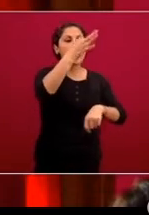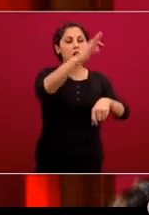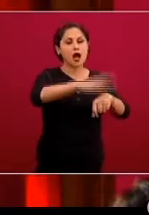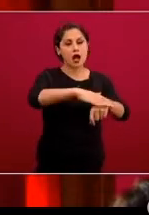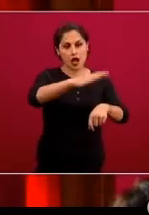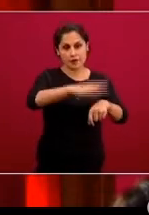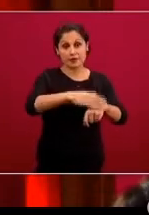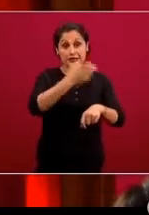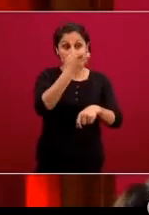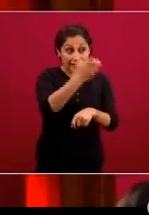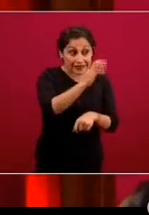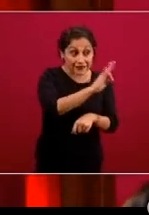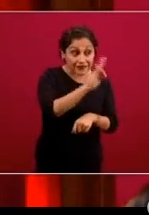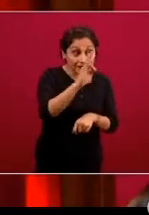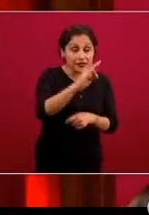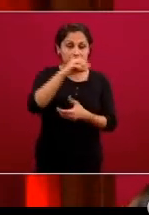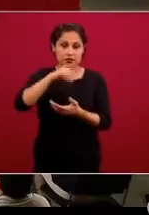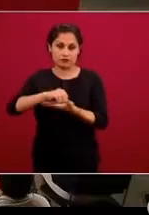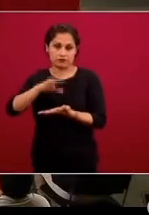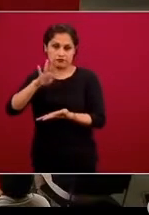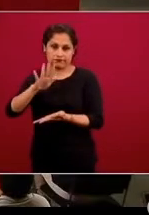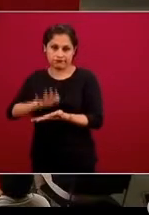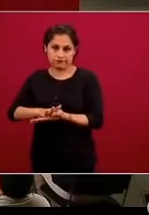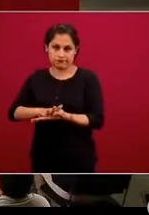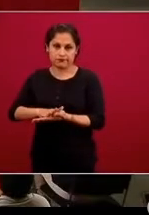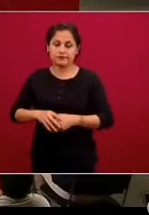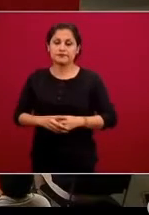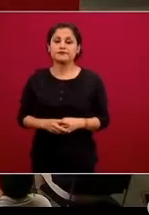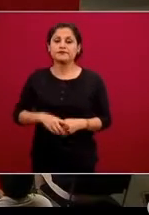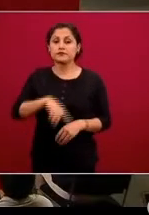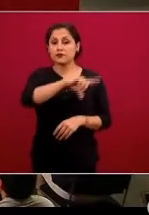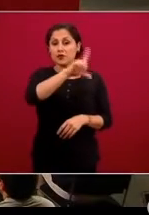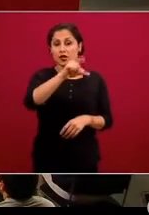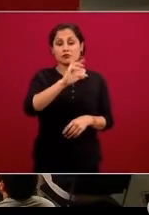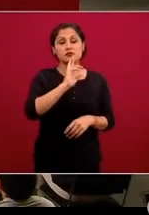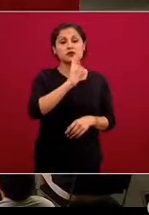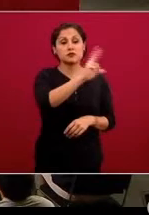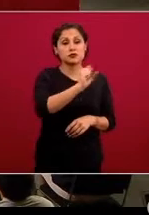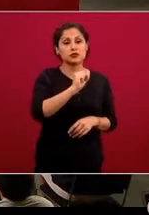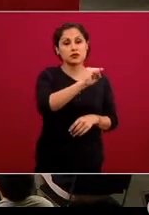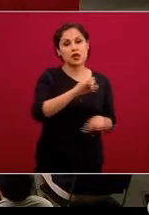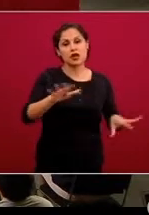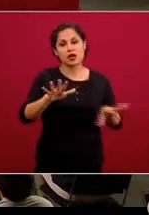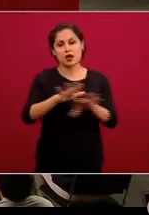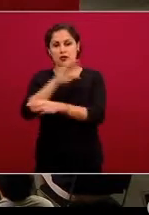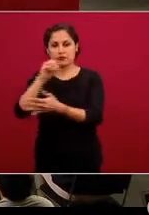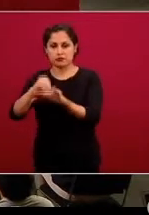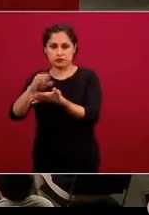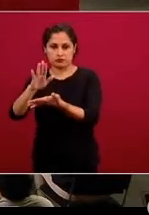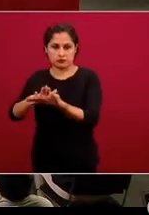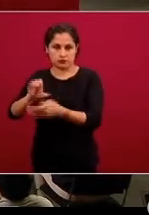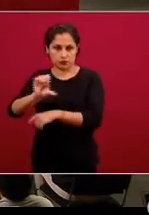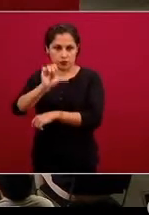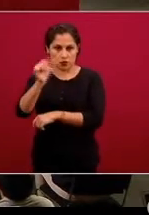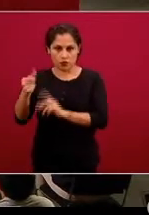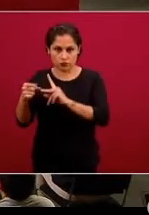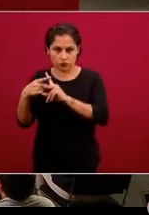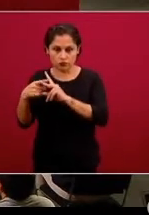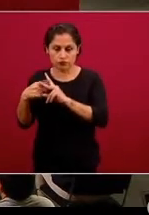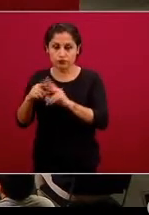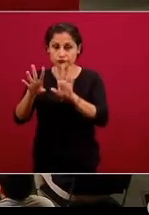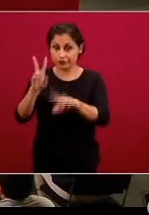the date that we have as indicating when their symptoms started. So if that